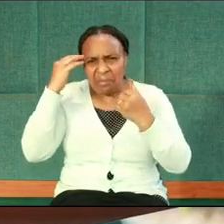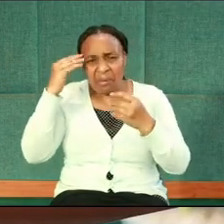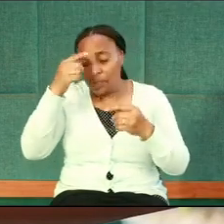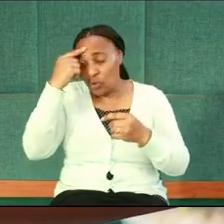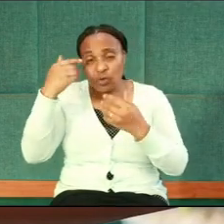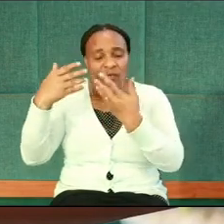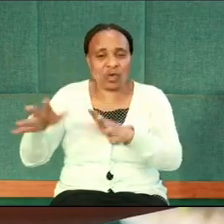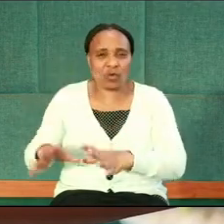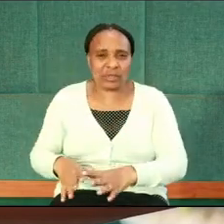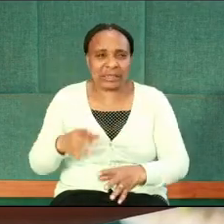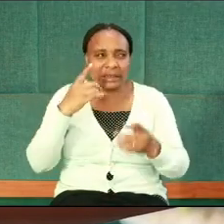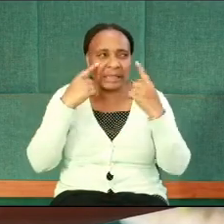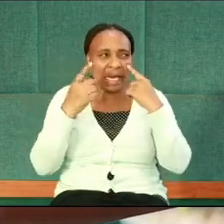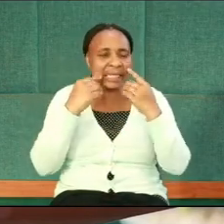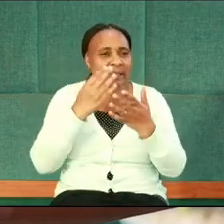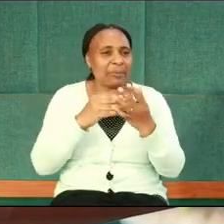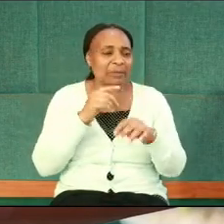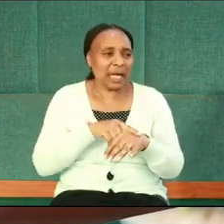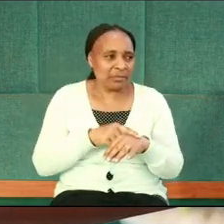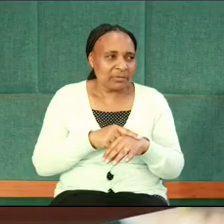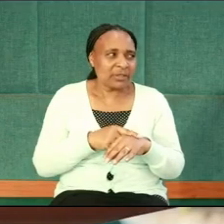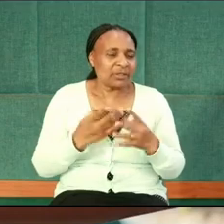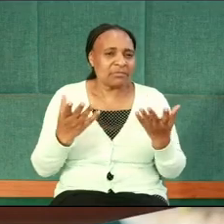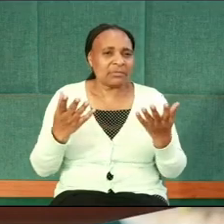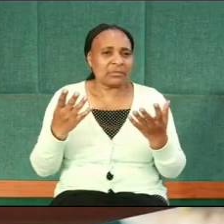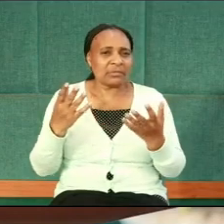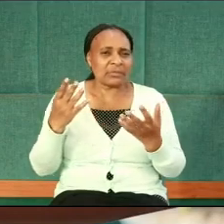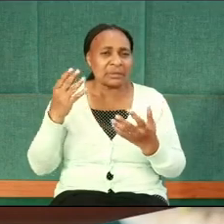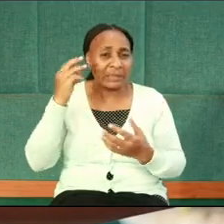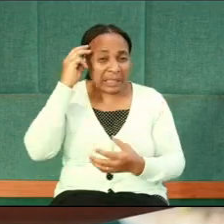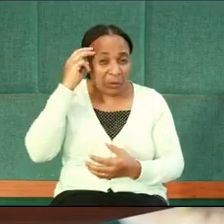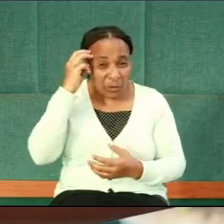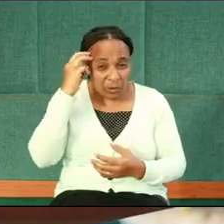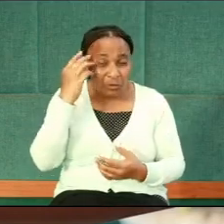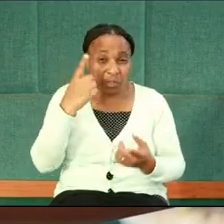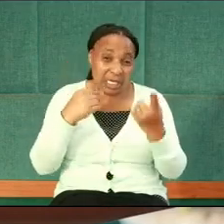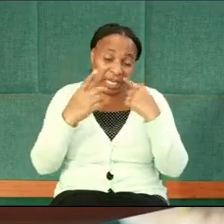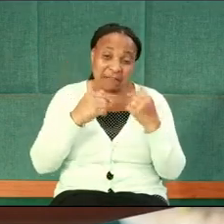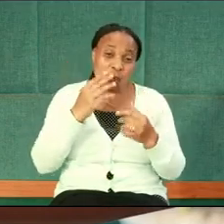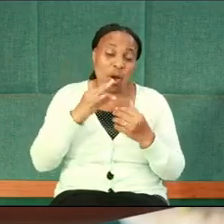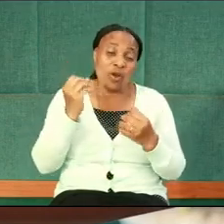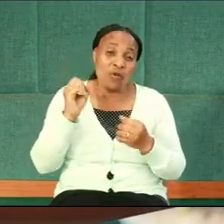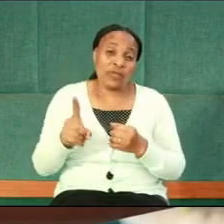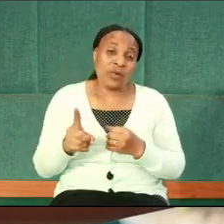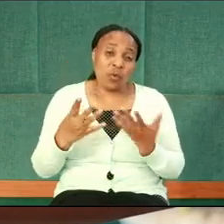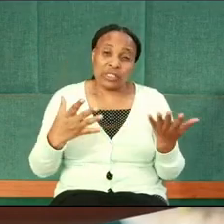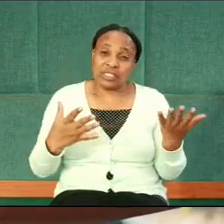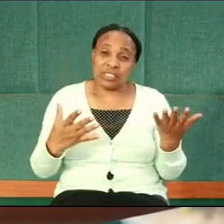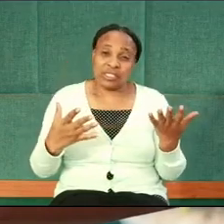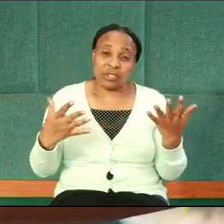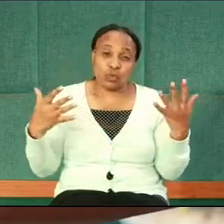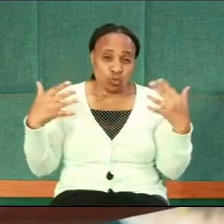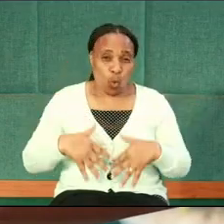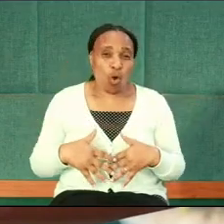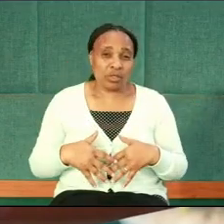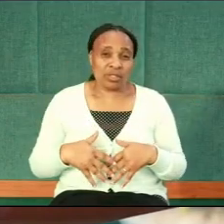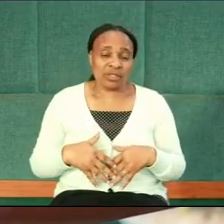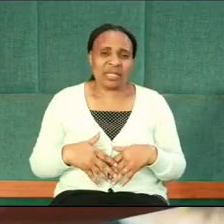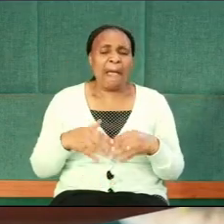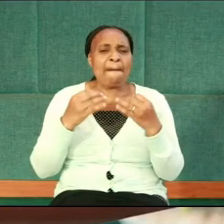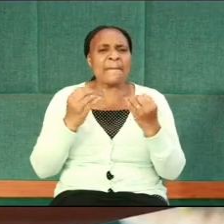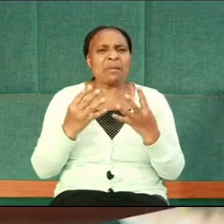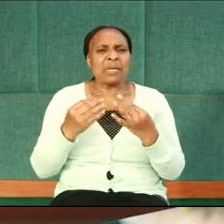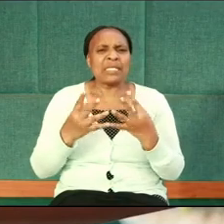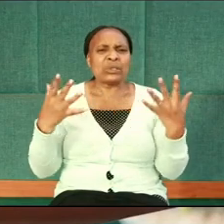grieve. And sometimes we refer them as pathological grief, as one of the traumas. There are many, many other